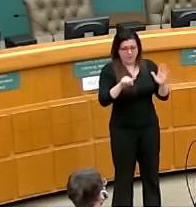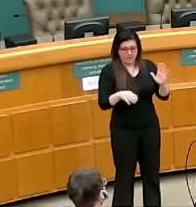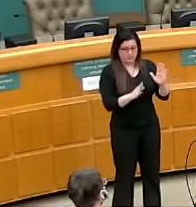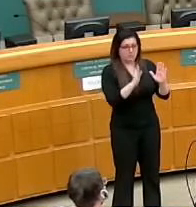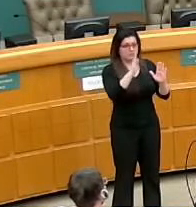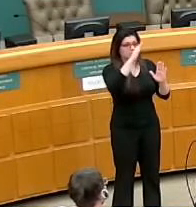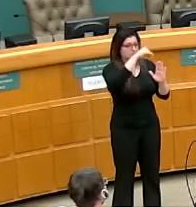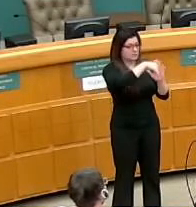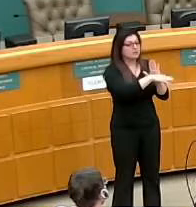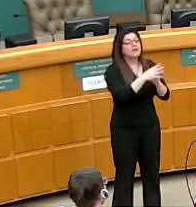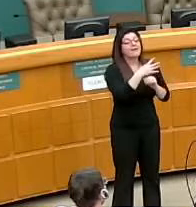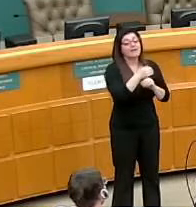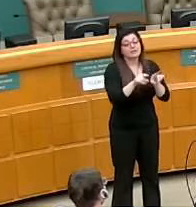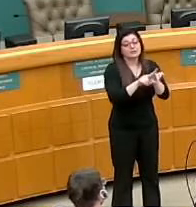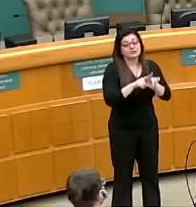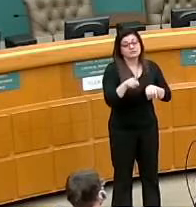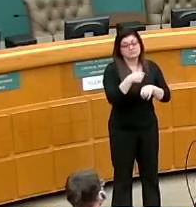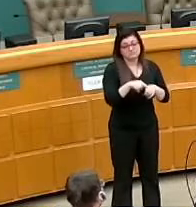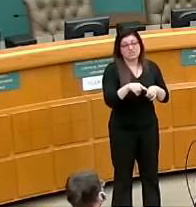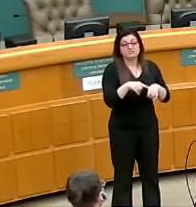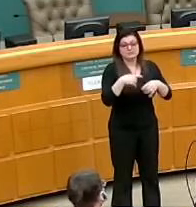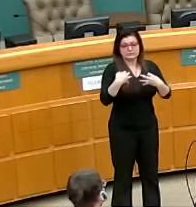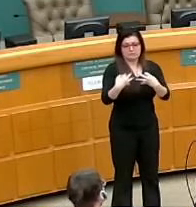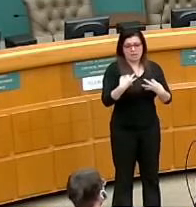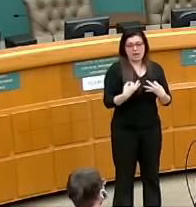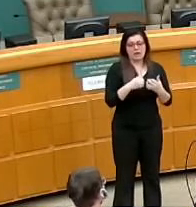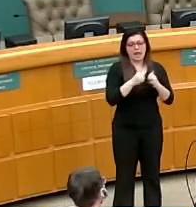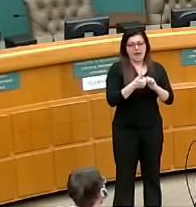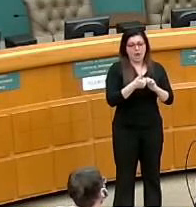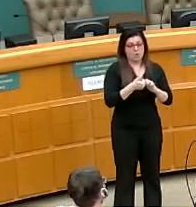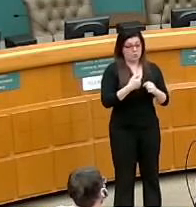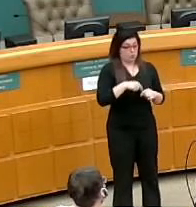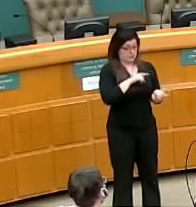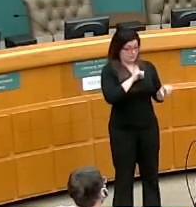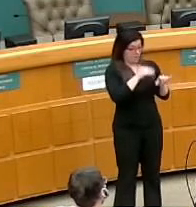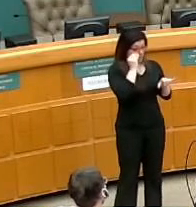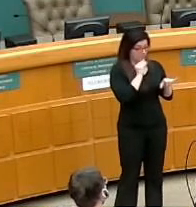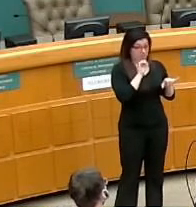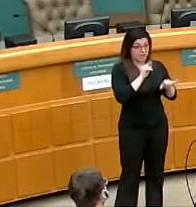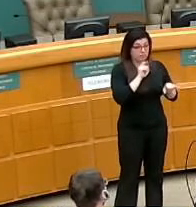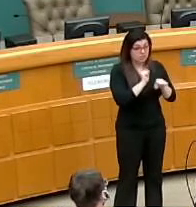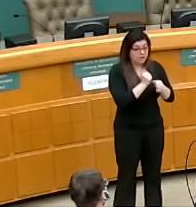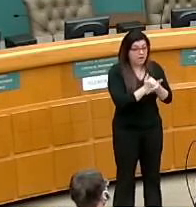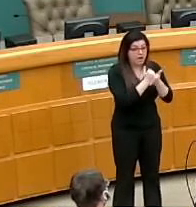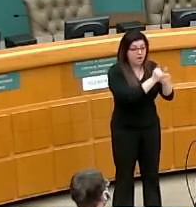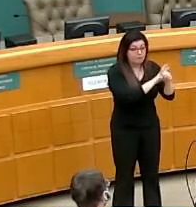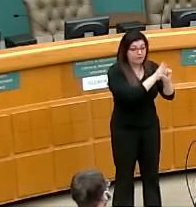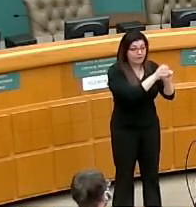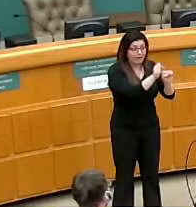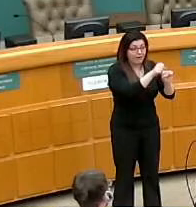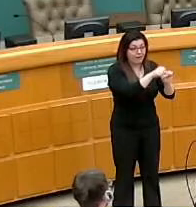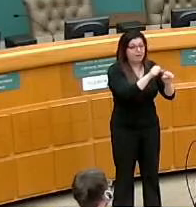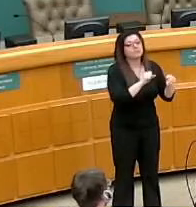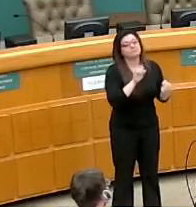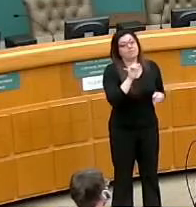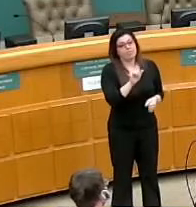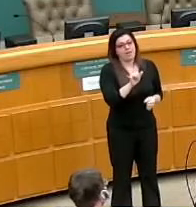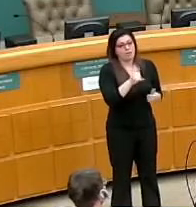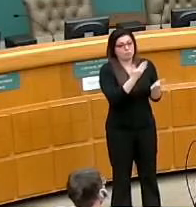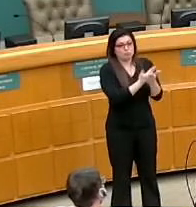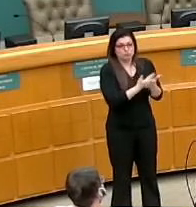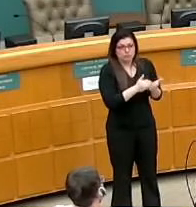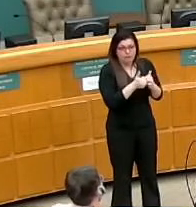of the stay-at-home and the social distancing, how it's making a big difference. And so that was proven by science and facts and modeling.